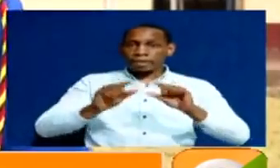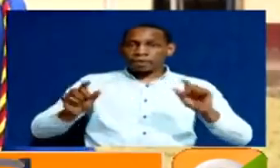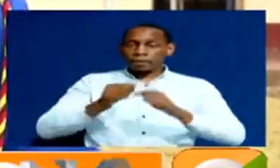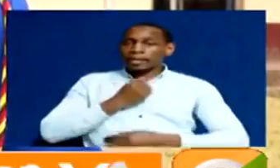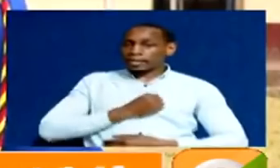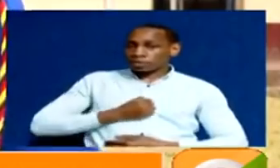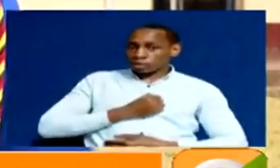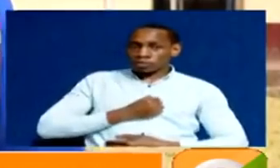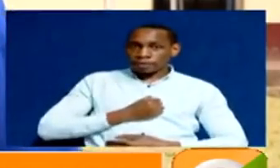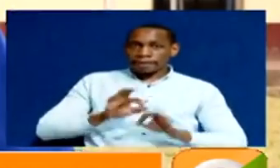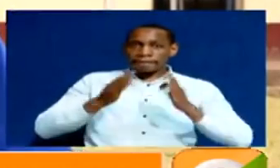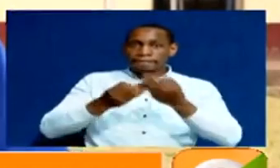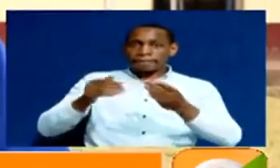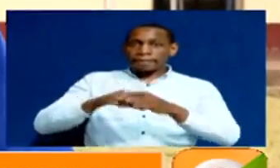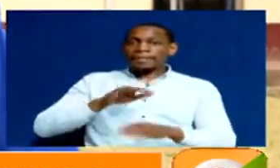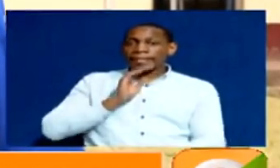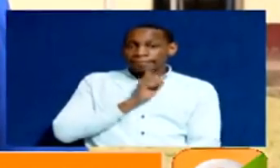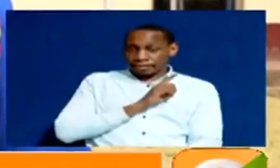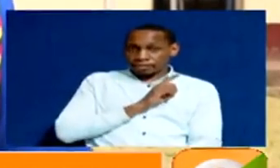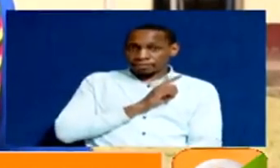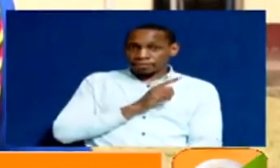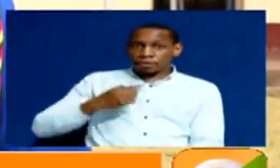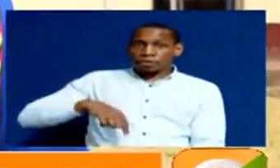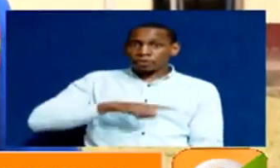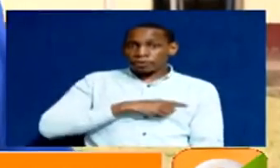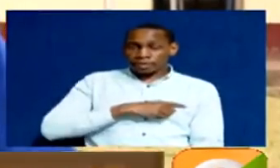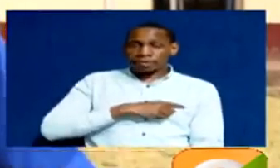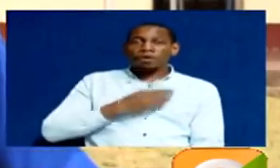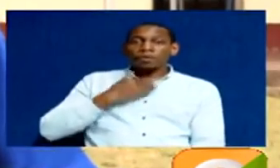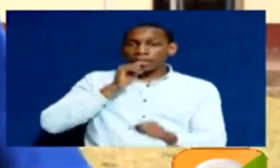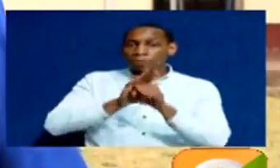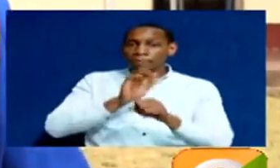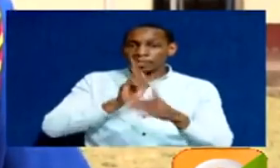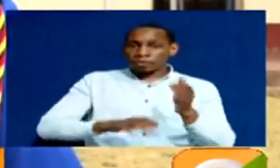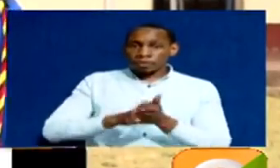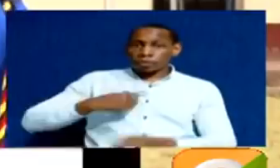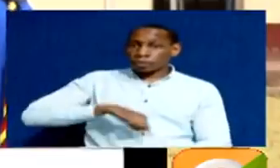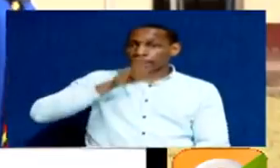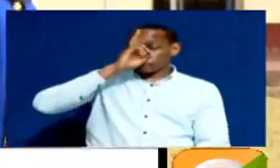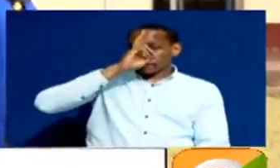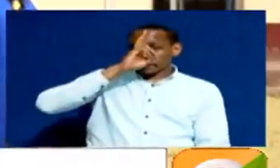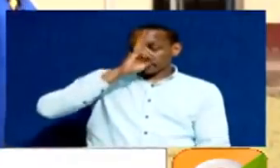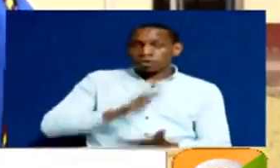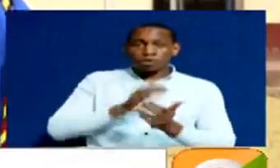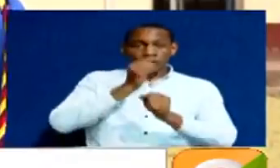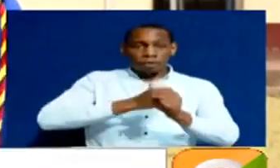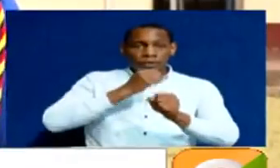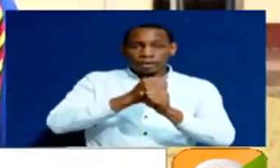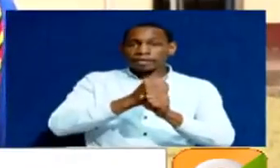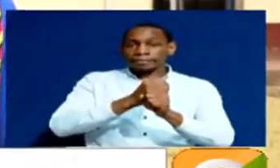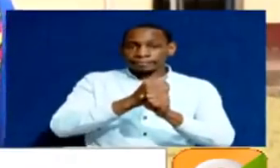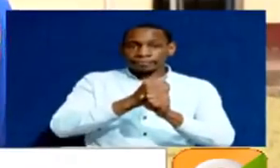kupoteza wapendwa wenu. Sisi kama tunataka kuhakikishia kwamba sisi kama police tutafanya kazi